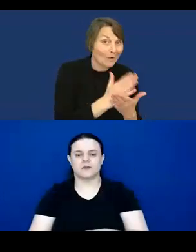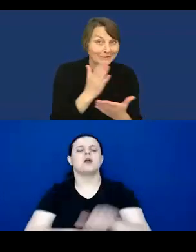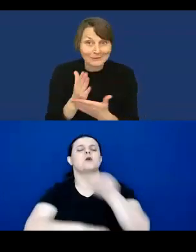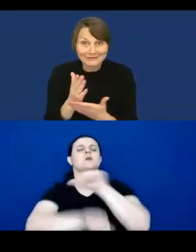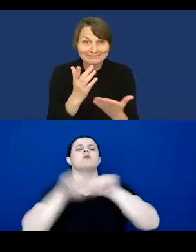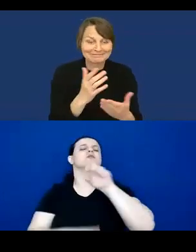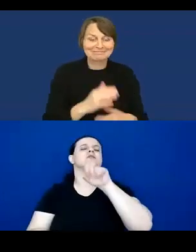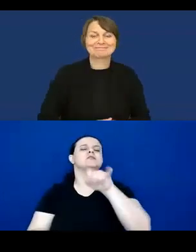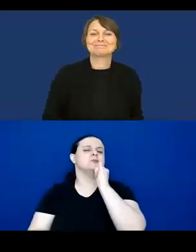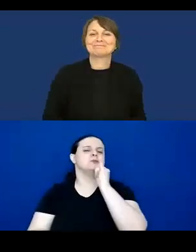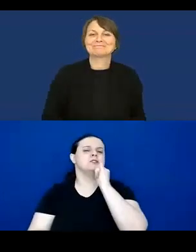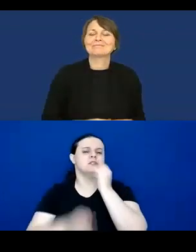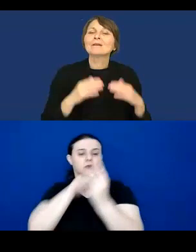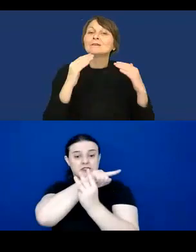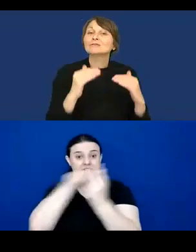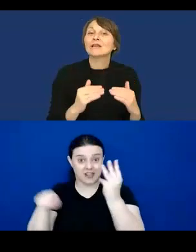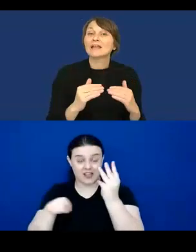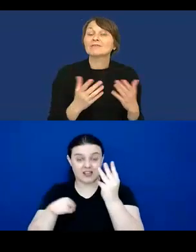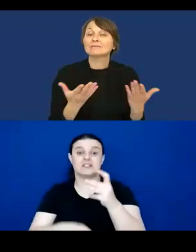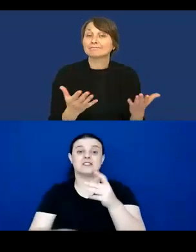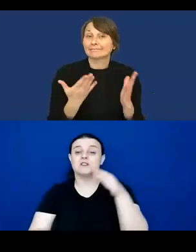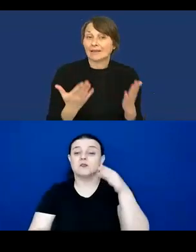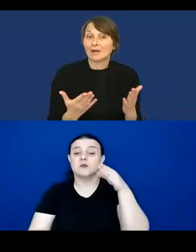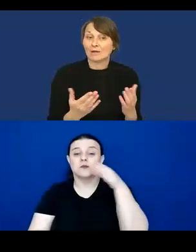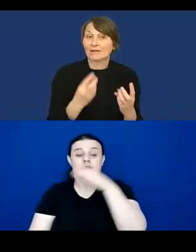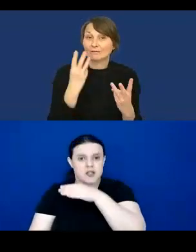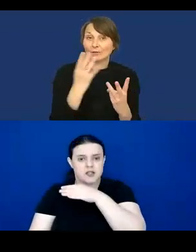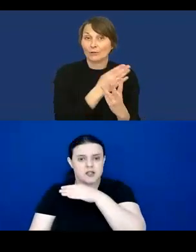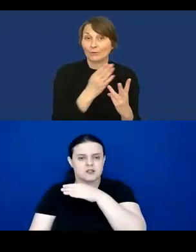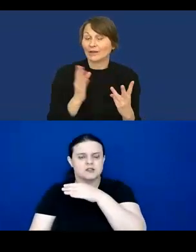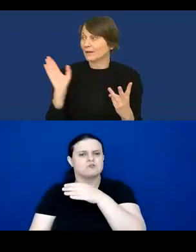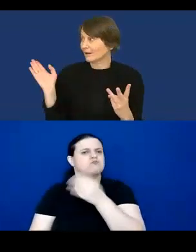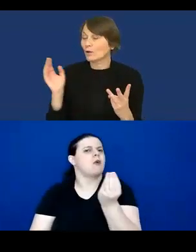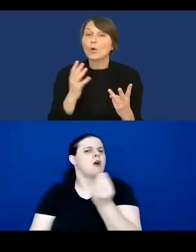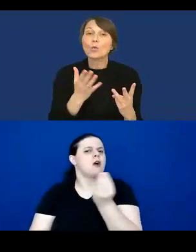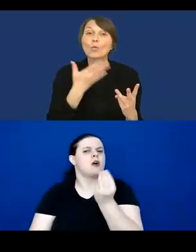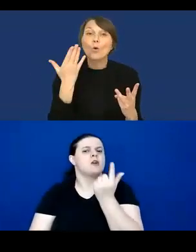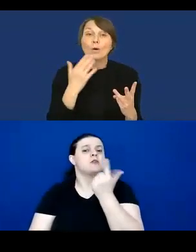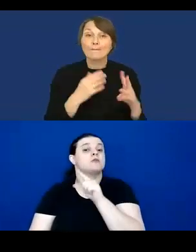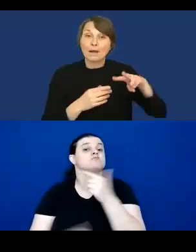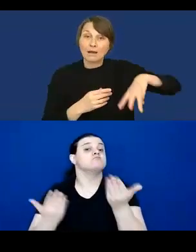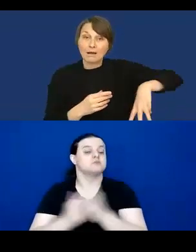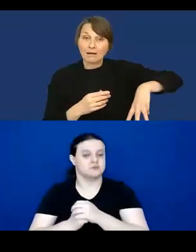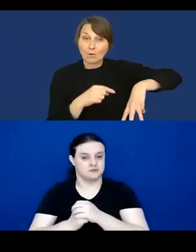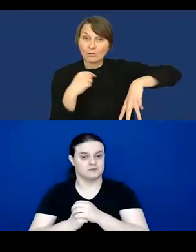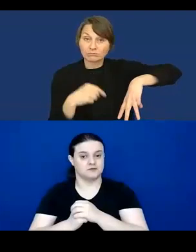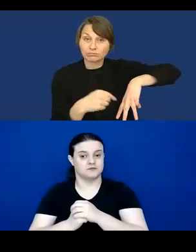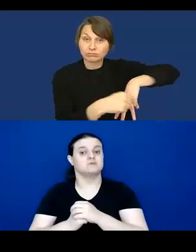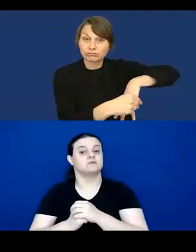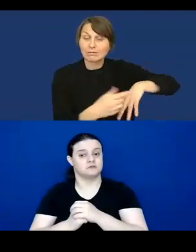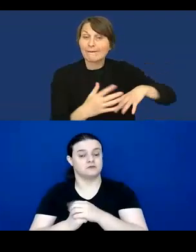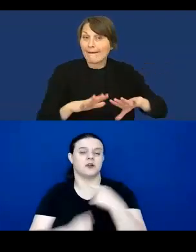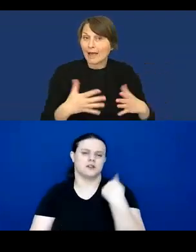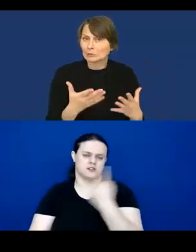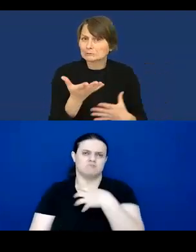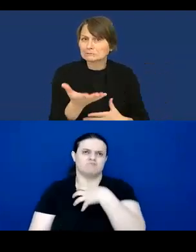have 3 warm stimuli and you place your fingers on it? How will that be felt? Because